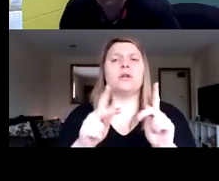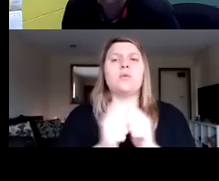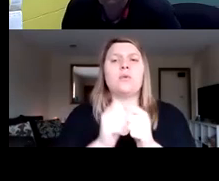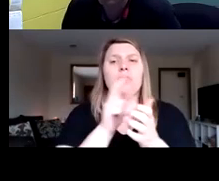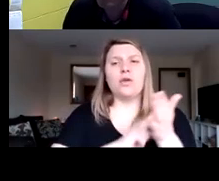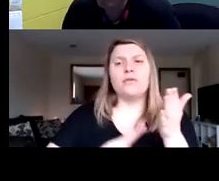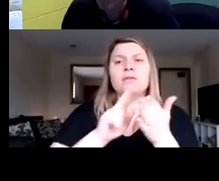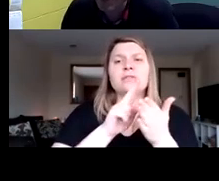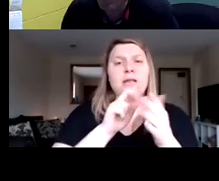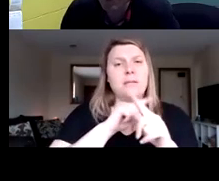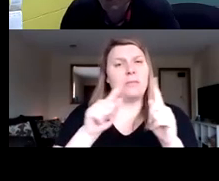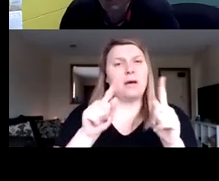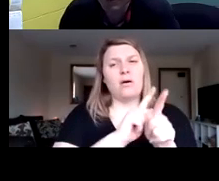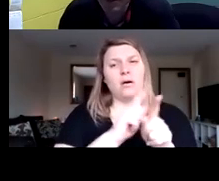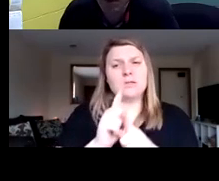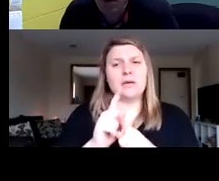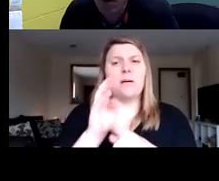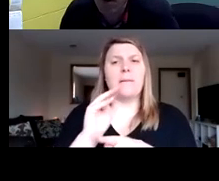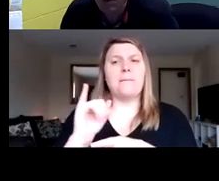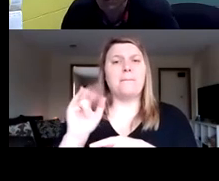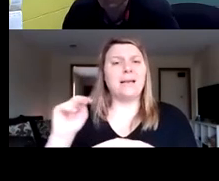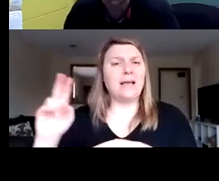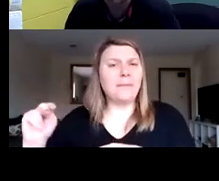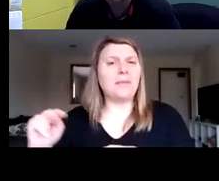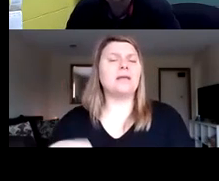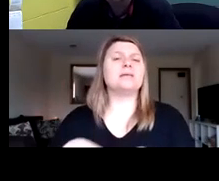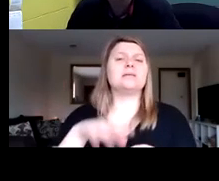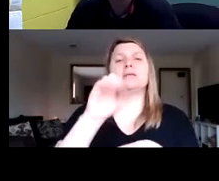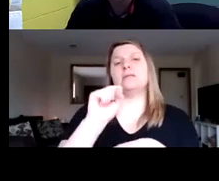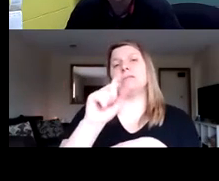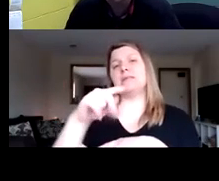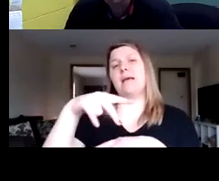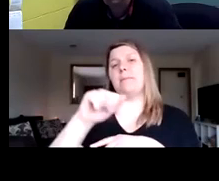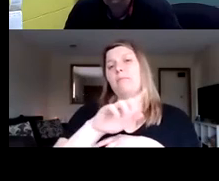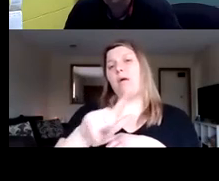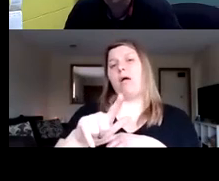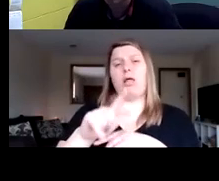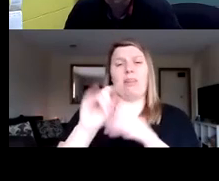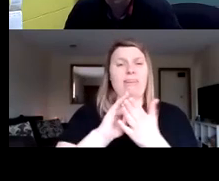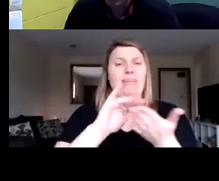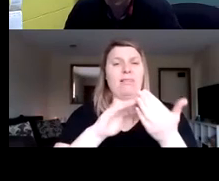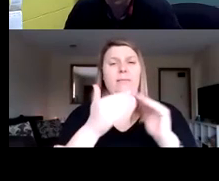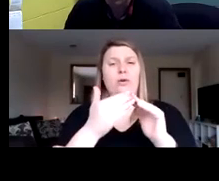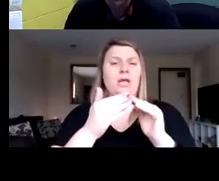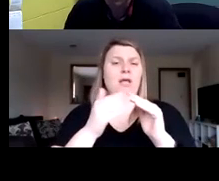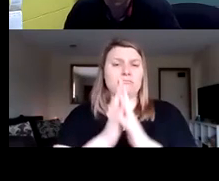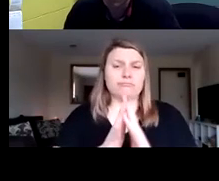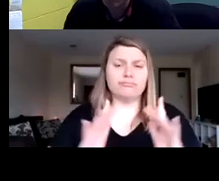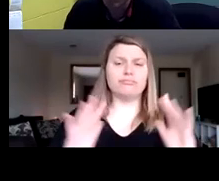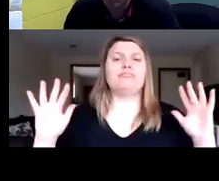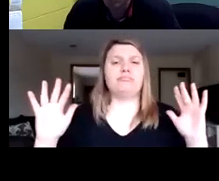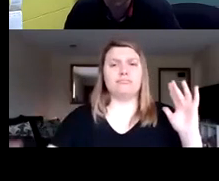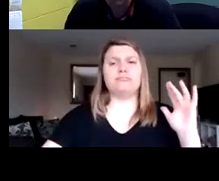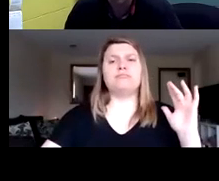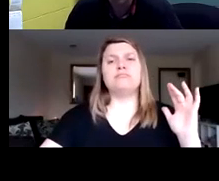additionally, like Minneapolis and St. Paul is a very diverse community that has a